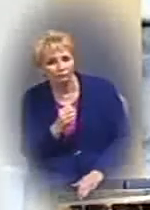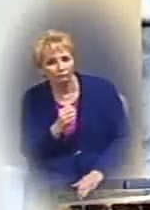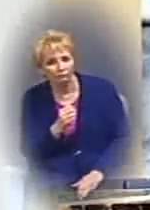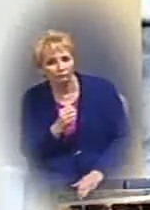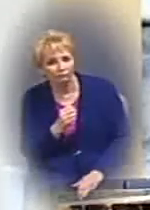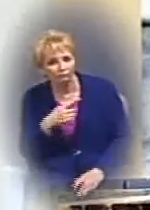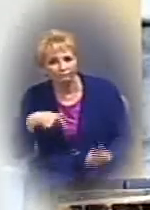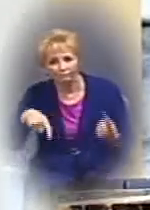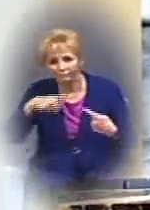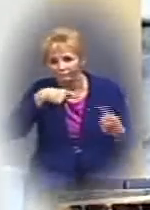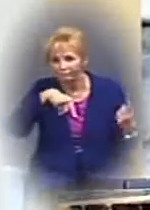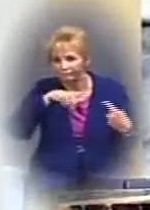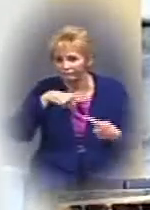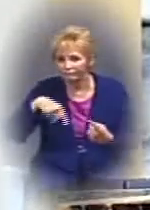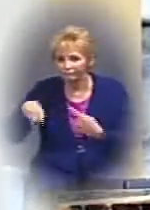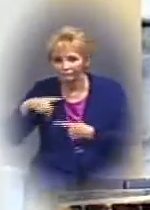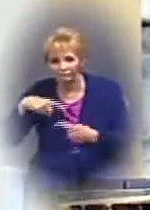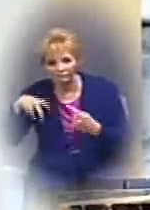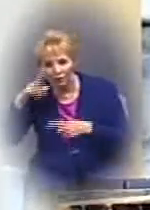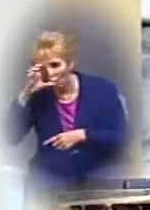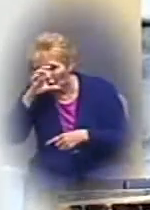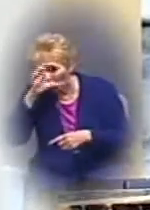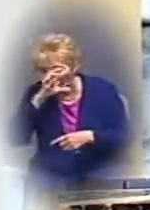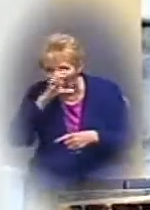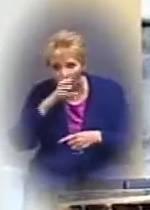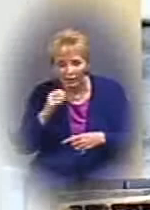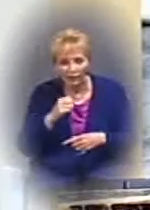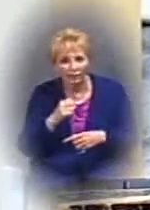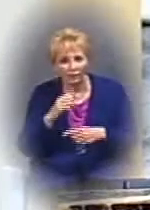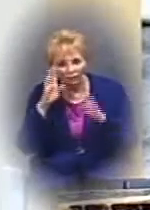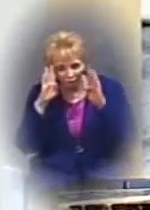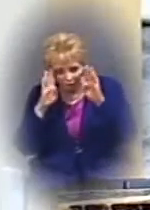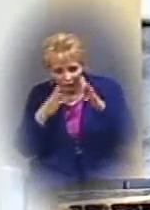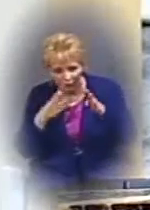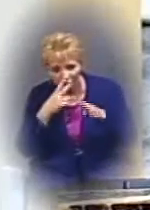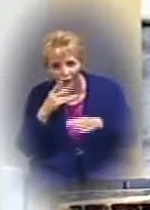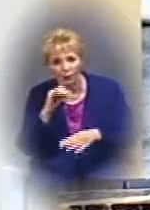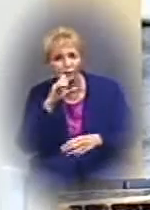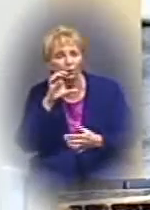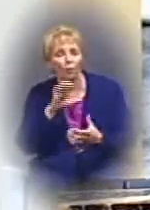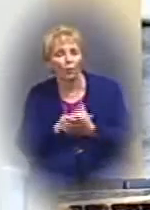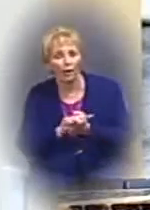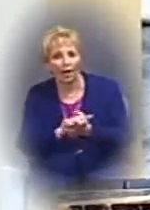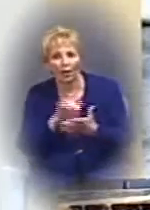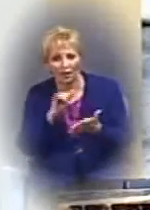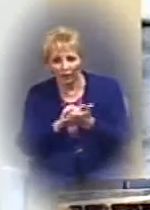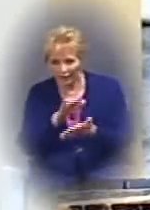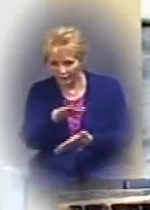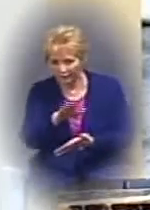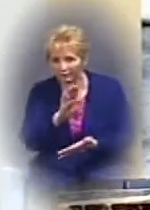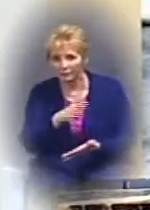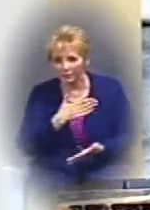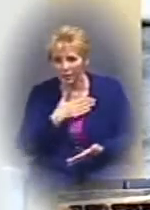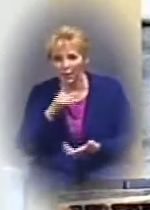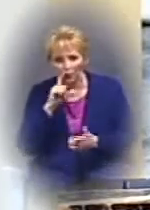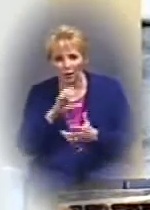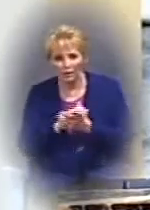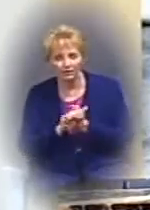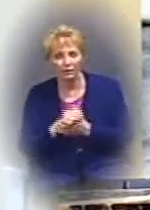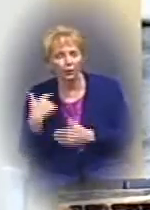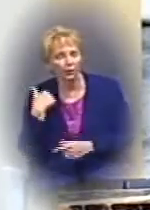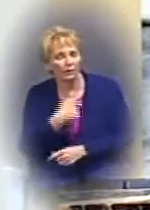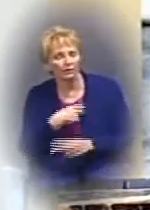all over the place, but looking down the hallway, he focused, and he saw his wife. He said, "That's my wife." And we're